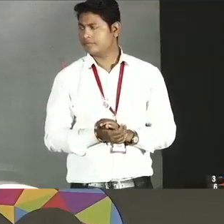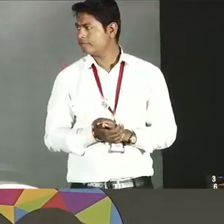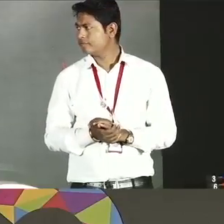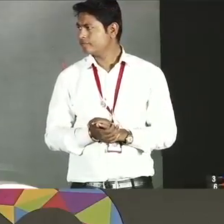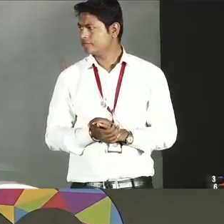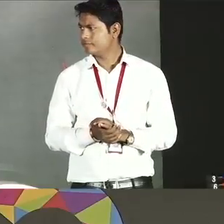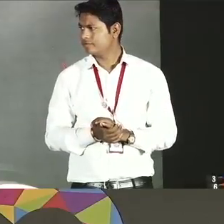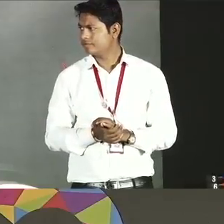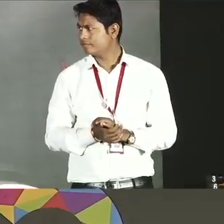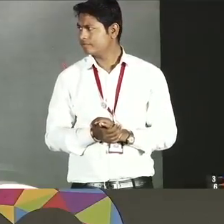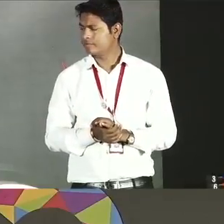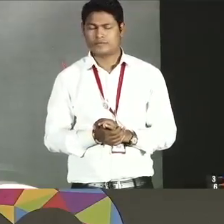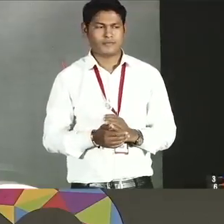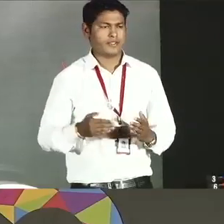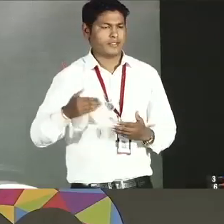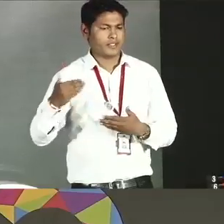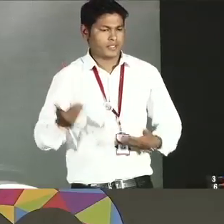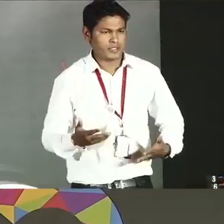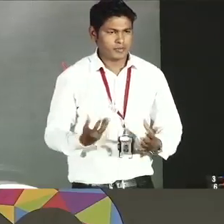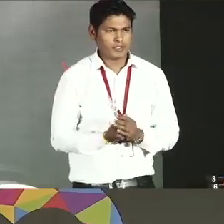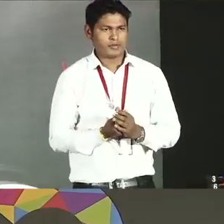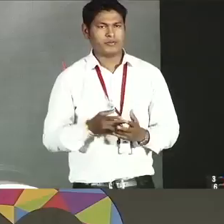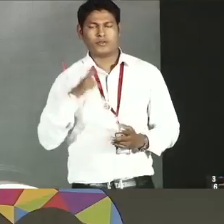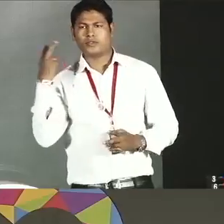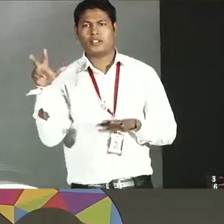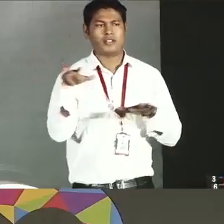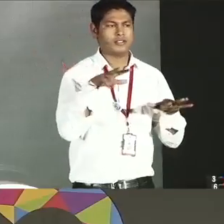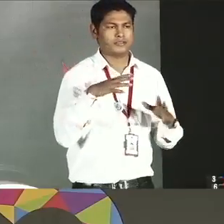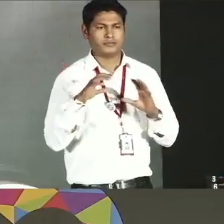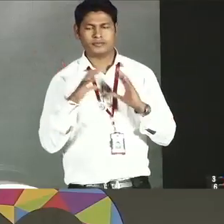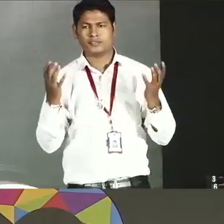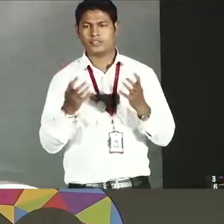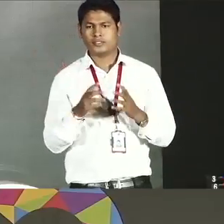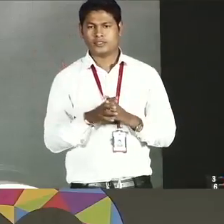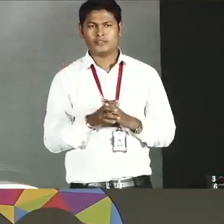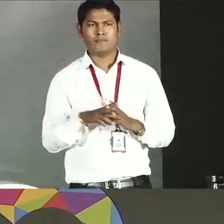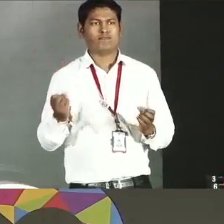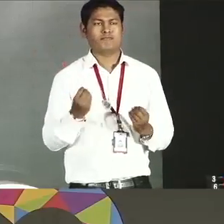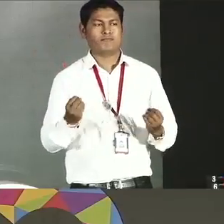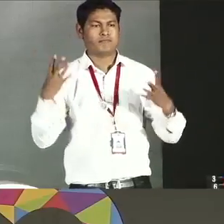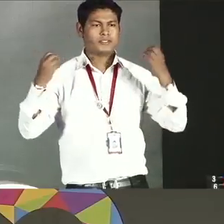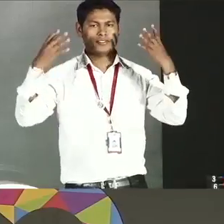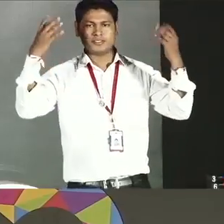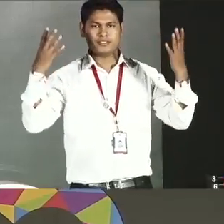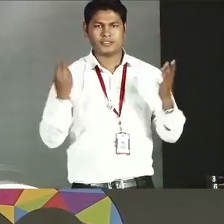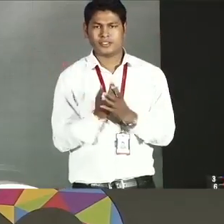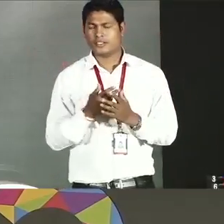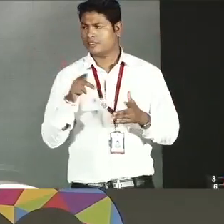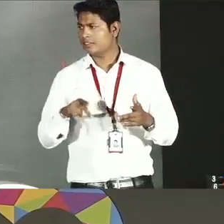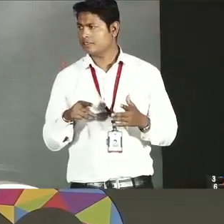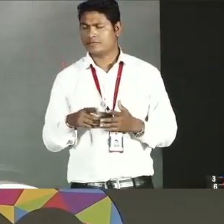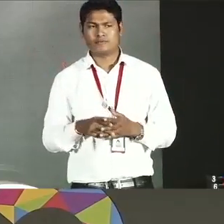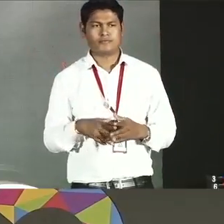when I came across town the other day and I was looking around, I look up at big shiny buildings and they say SAP